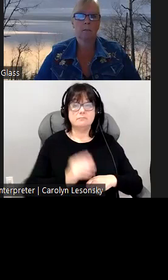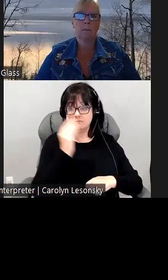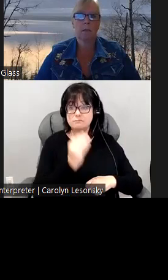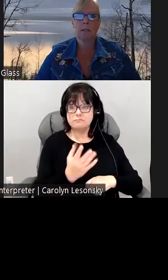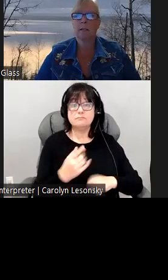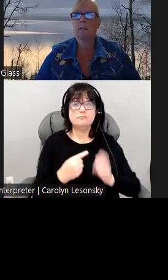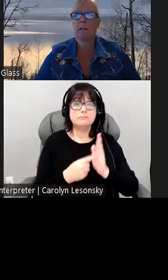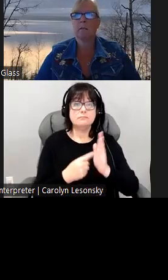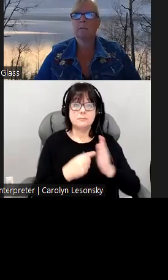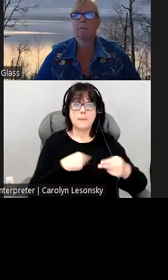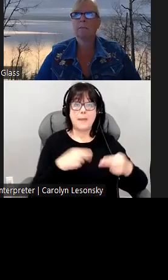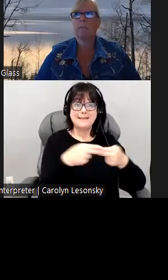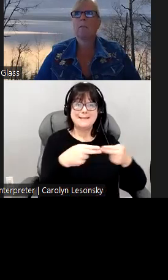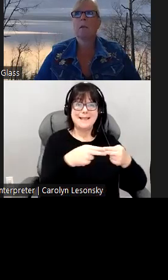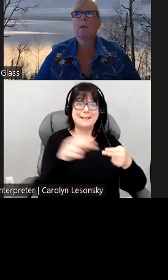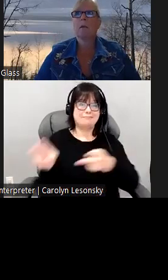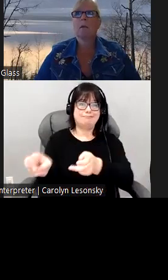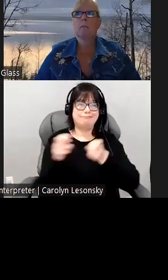in my slides today.